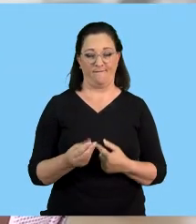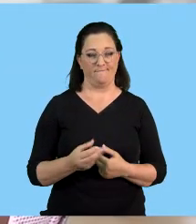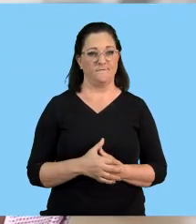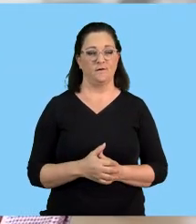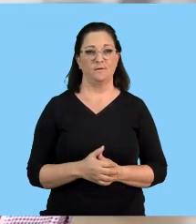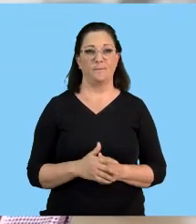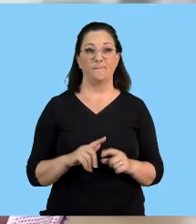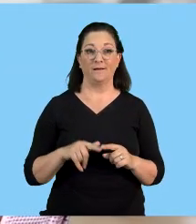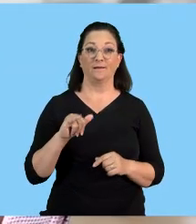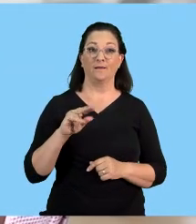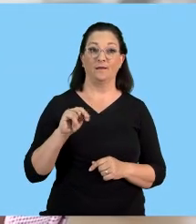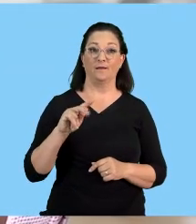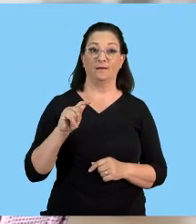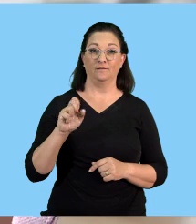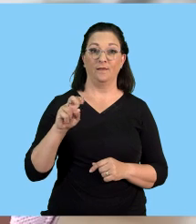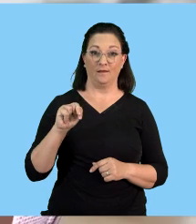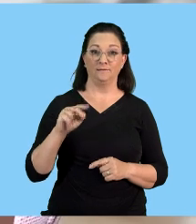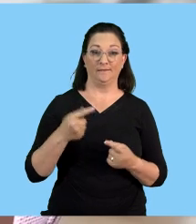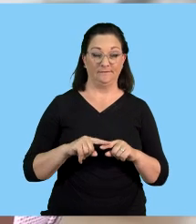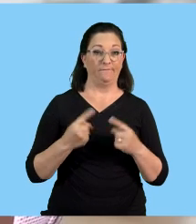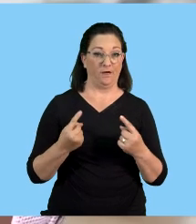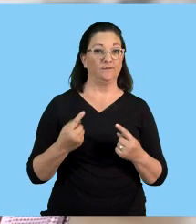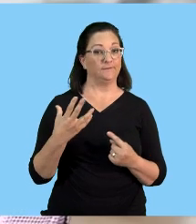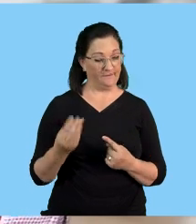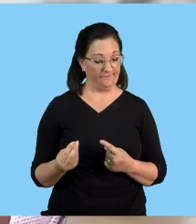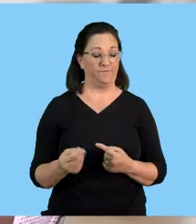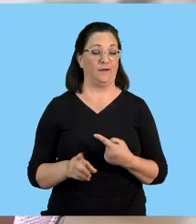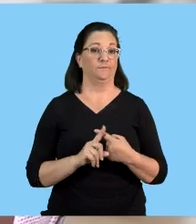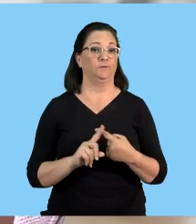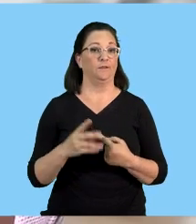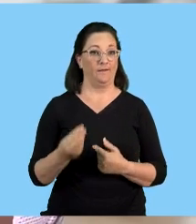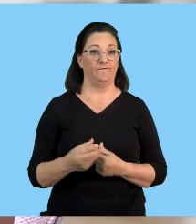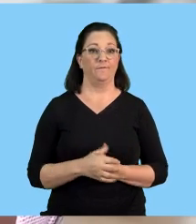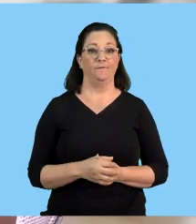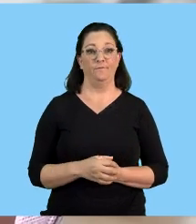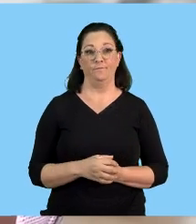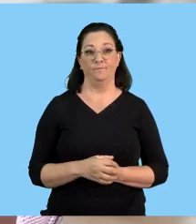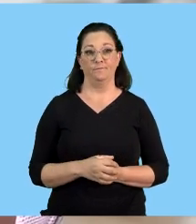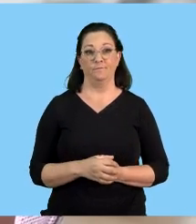have advantages, but intensive and diversification strategy, they've got advantages.